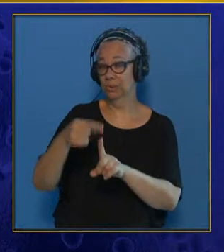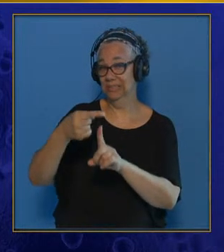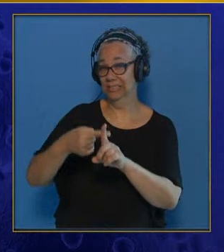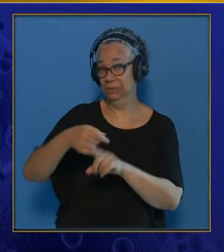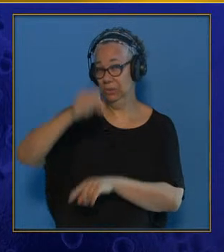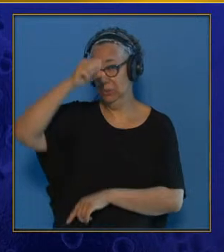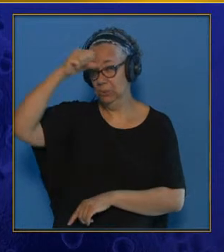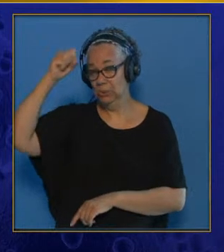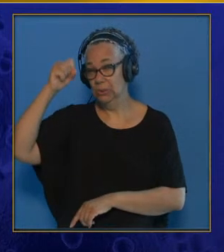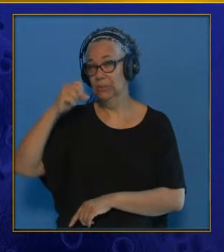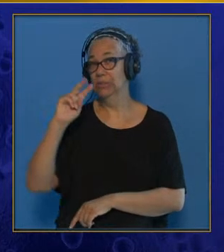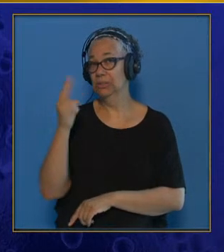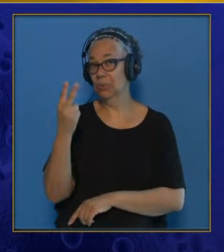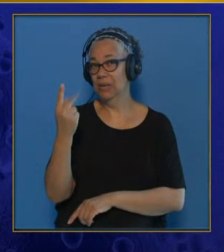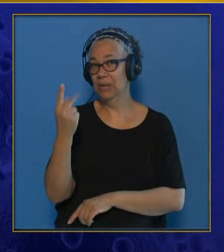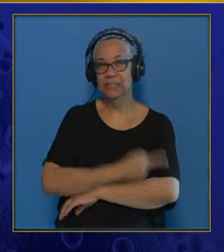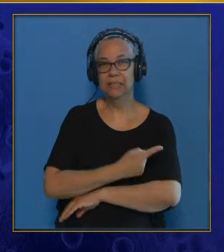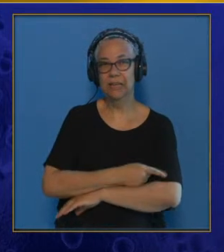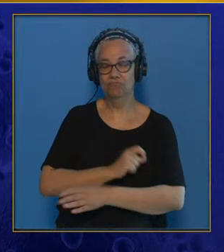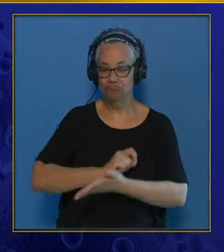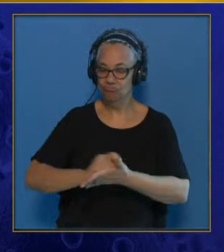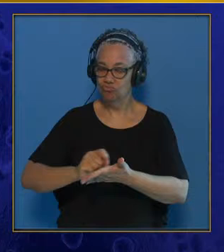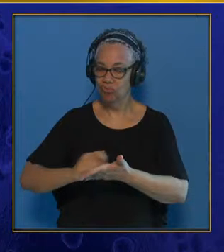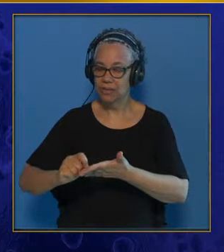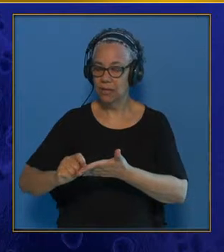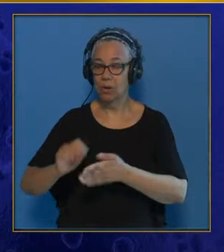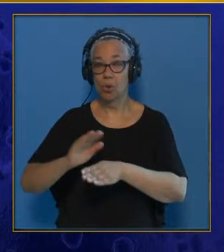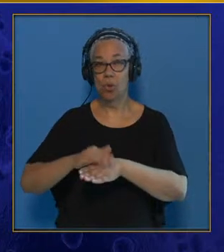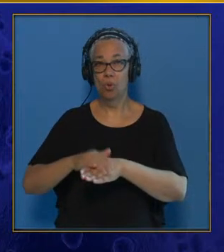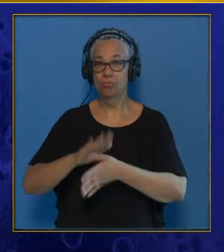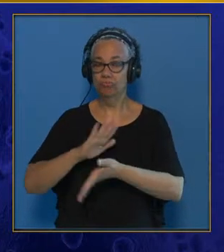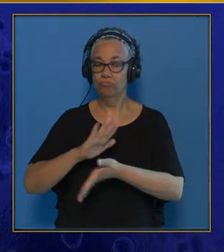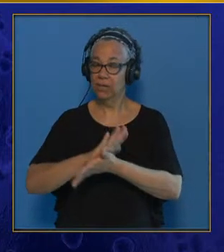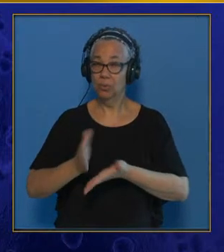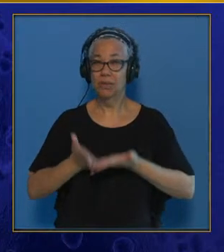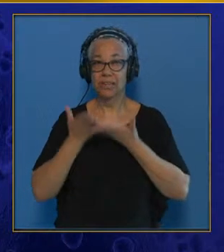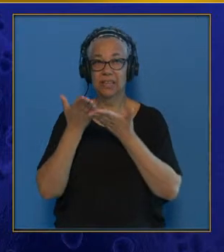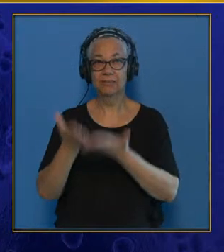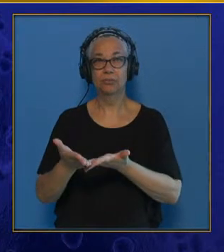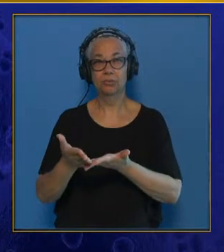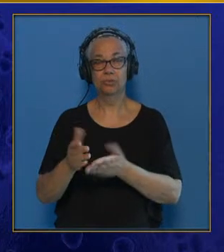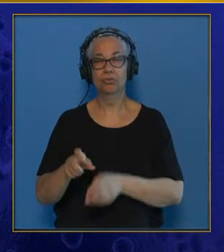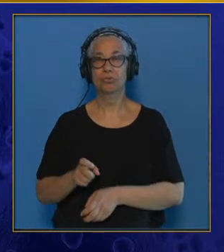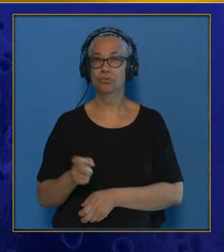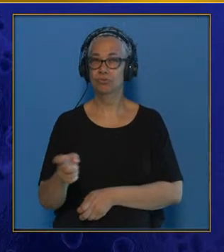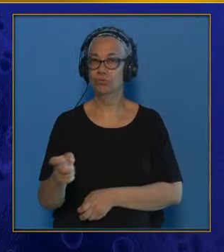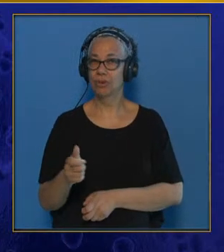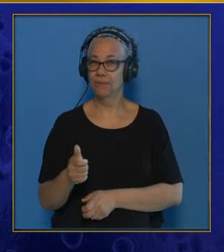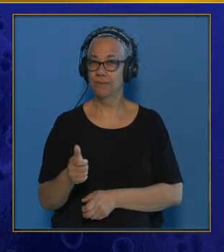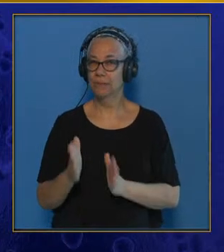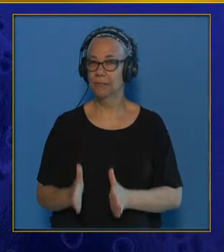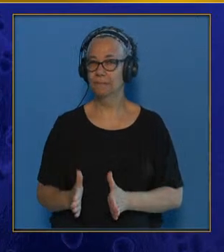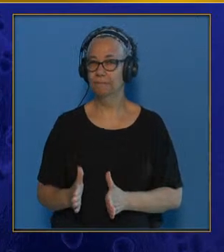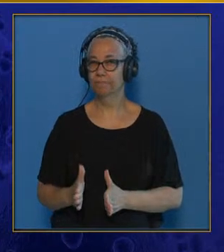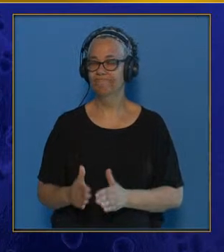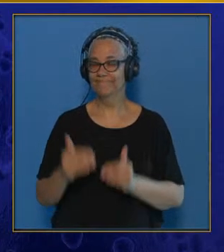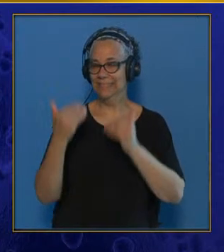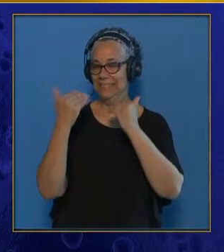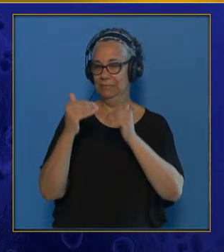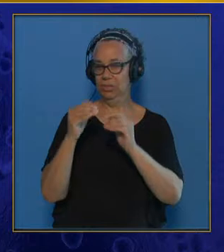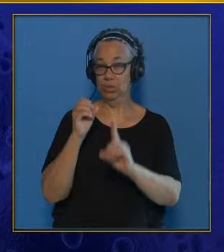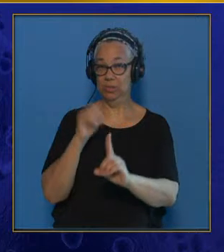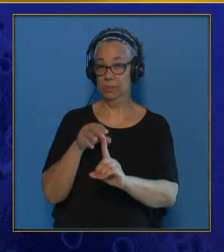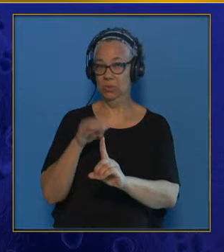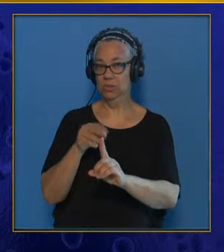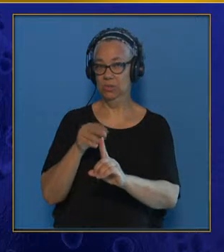record their symptoms on the symptom log that was provided to each traveler. Also, they should limit their exposure to others in the community as